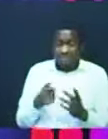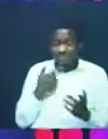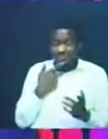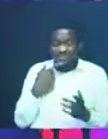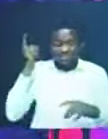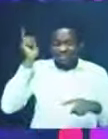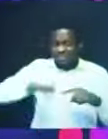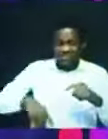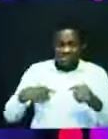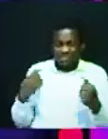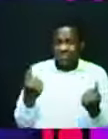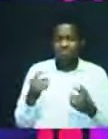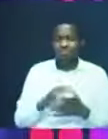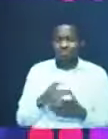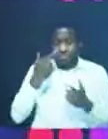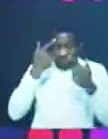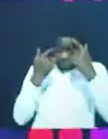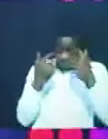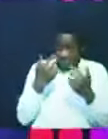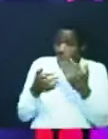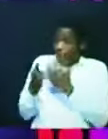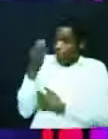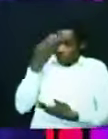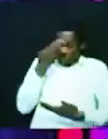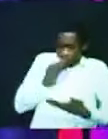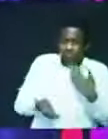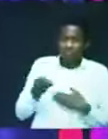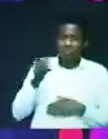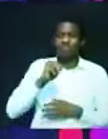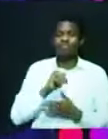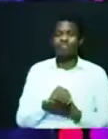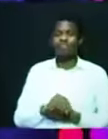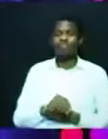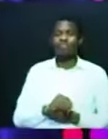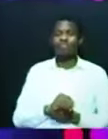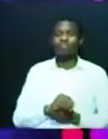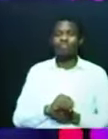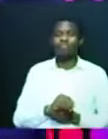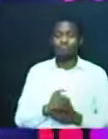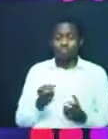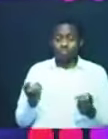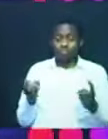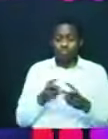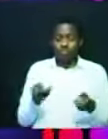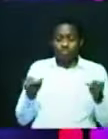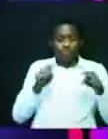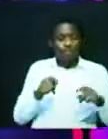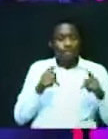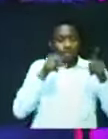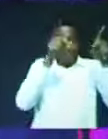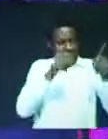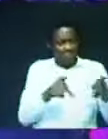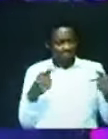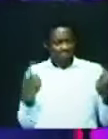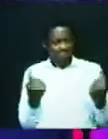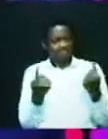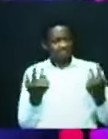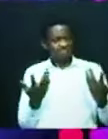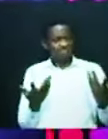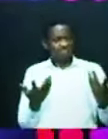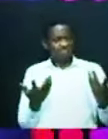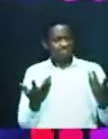Because they have been born of God. Now, so when you sin, it is